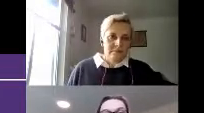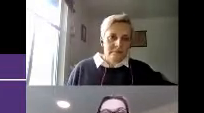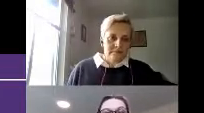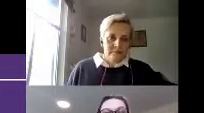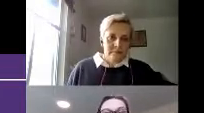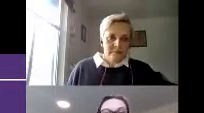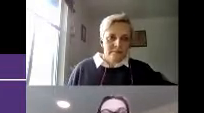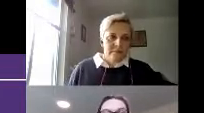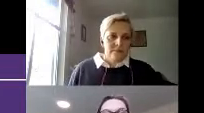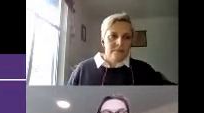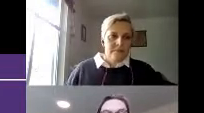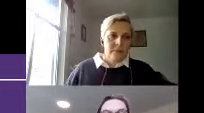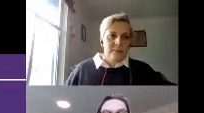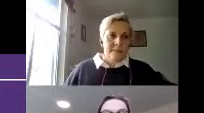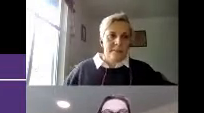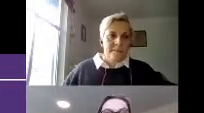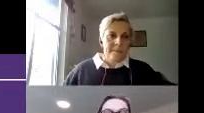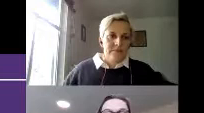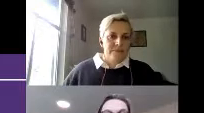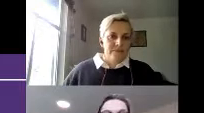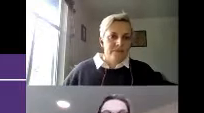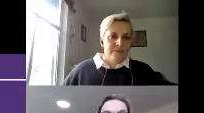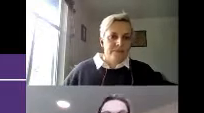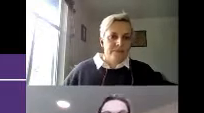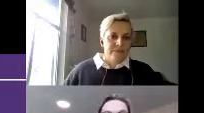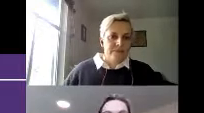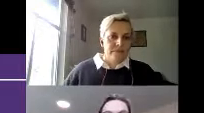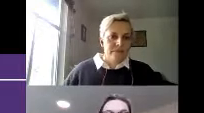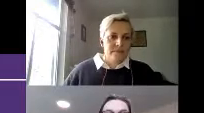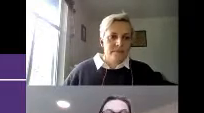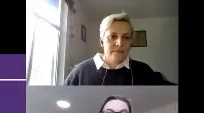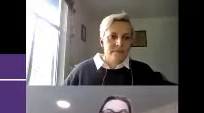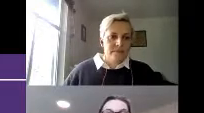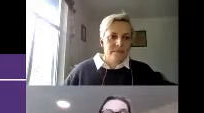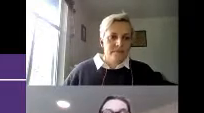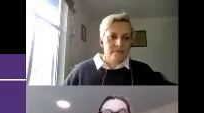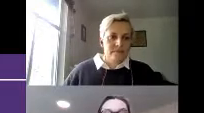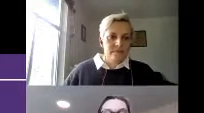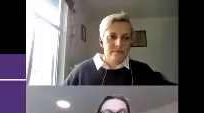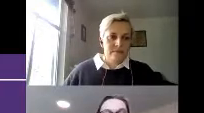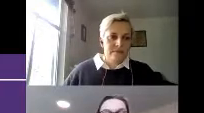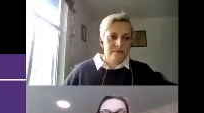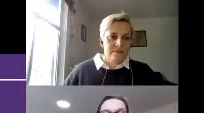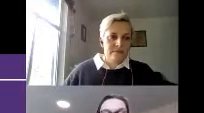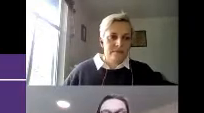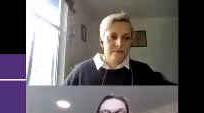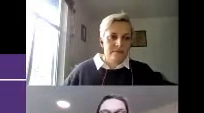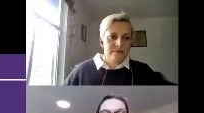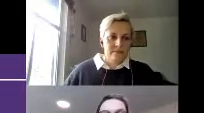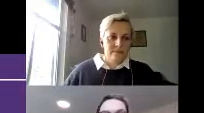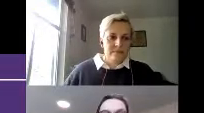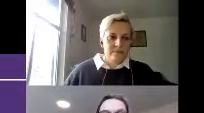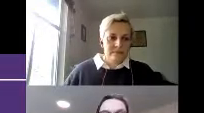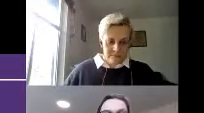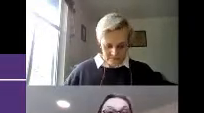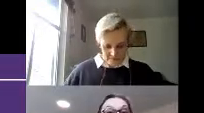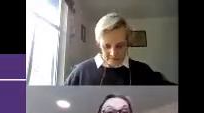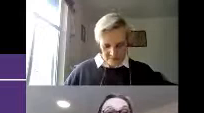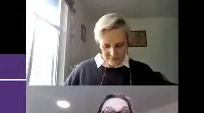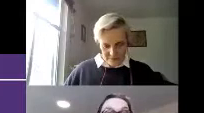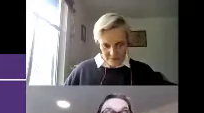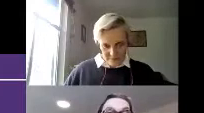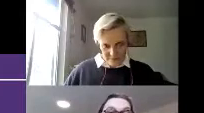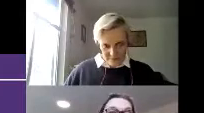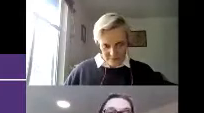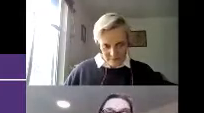and then ageism and human rights in the era of COVID. And at the end, as I indicated, we will be talking about doing